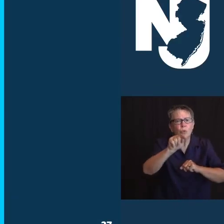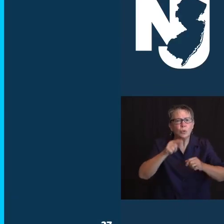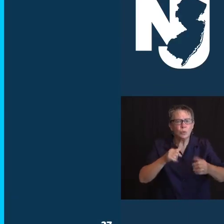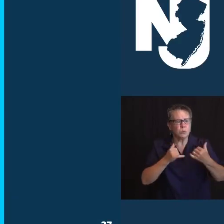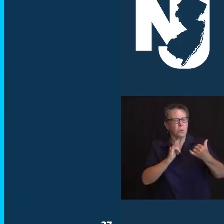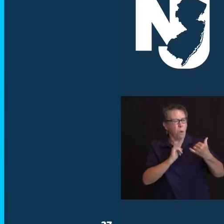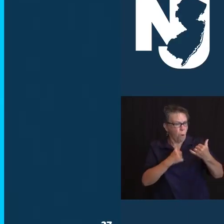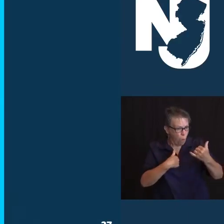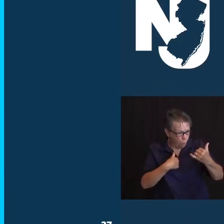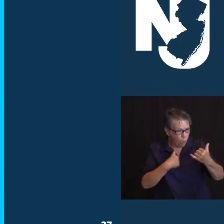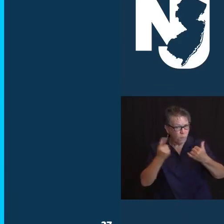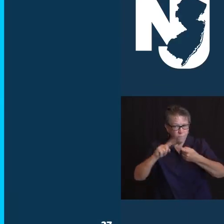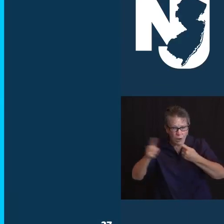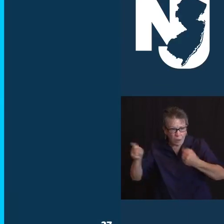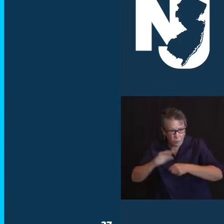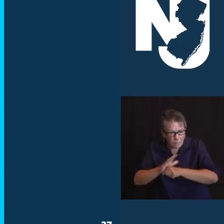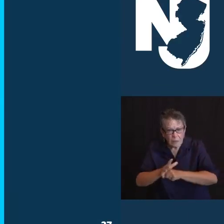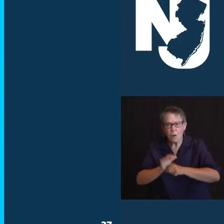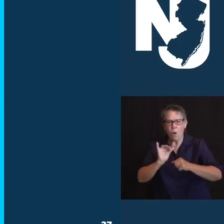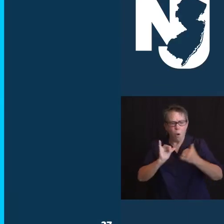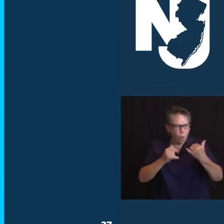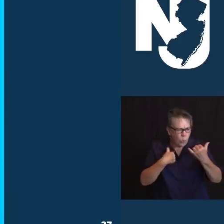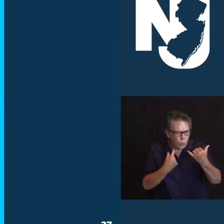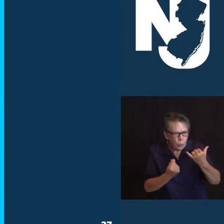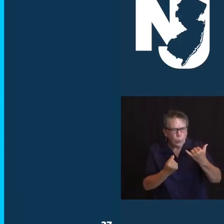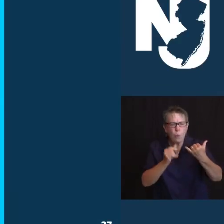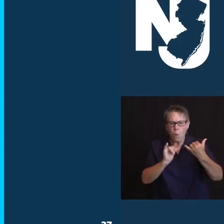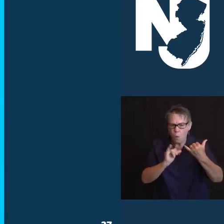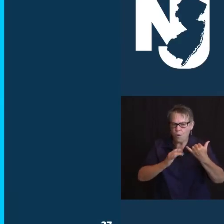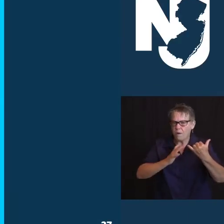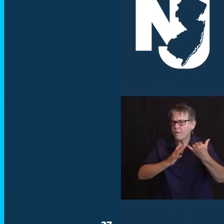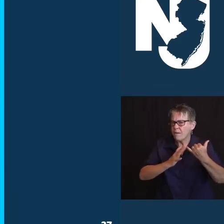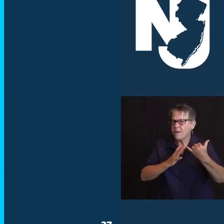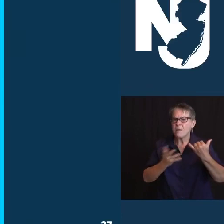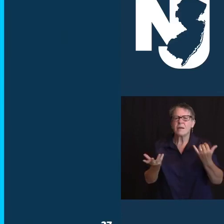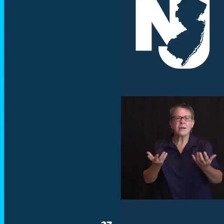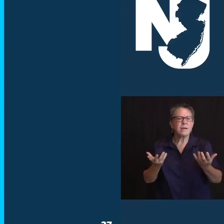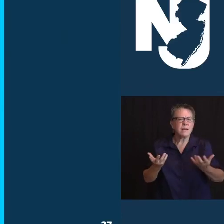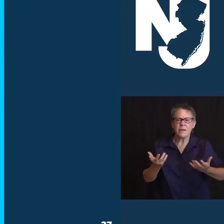contact with someone who has. Contact tracers are calling with